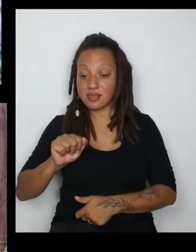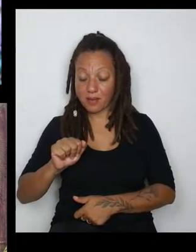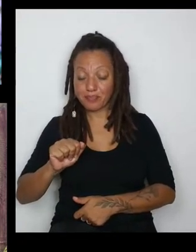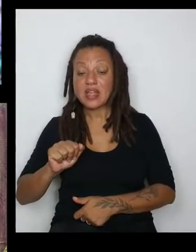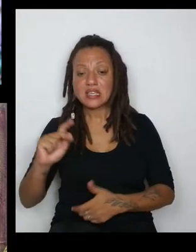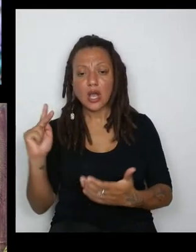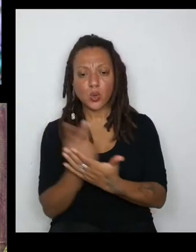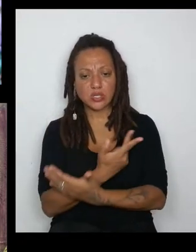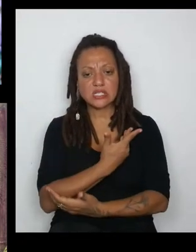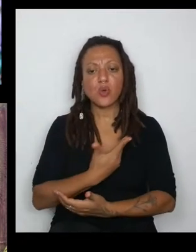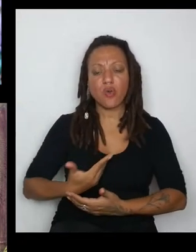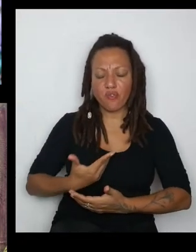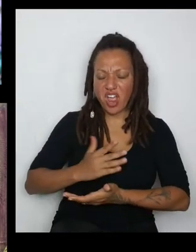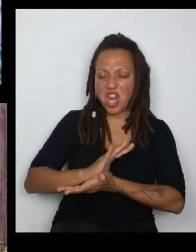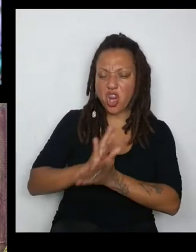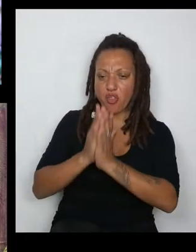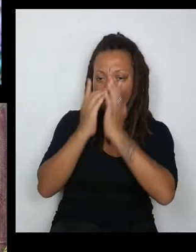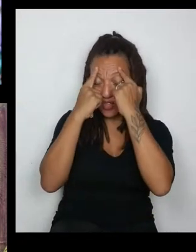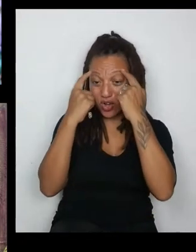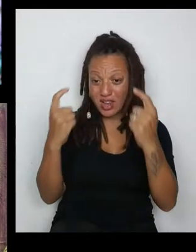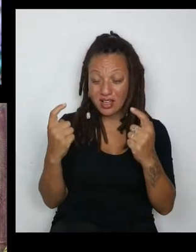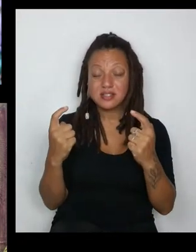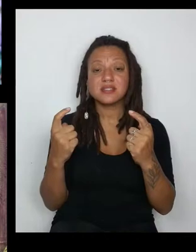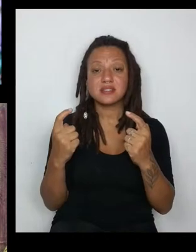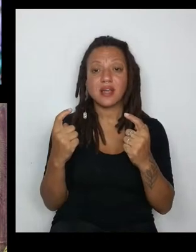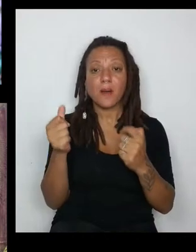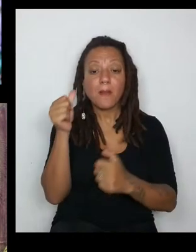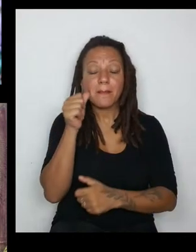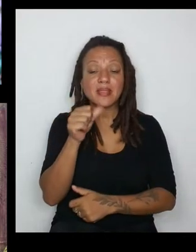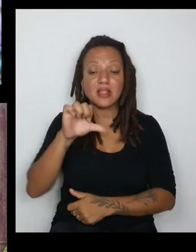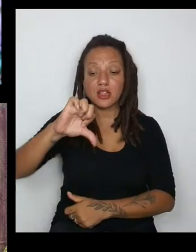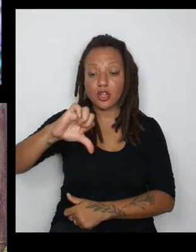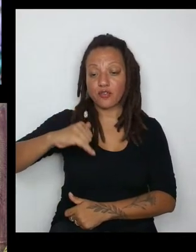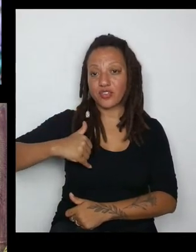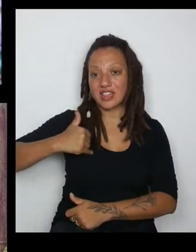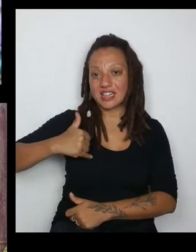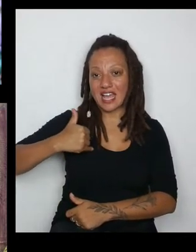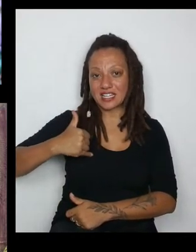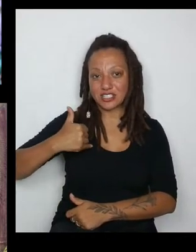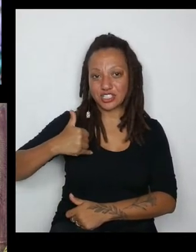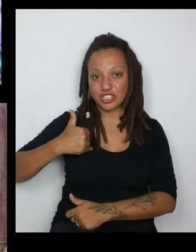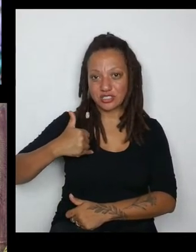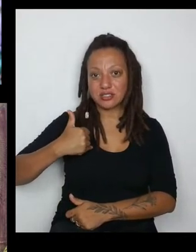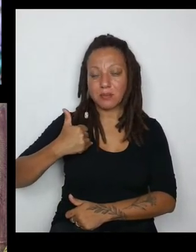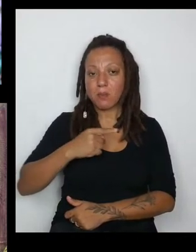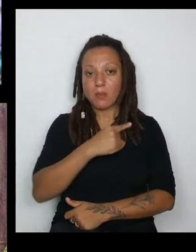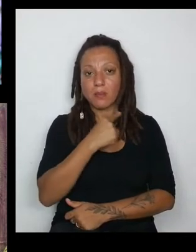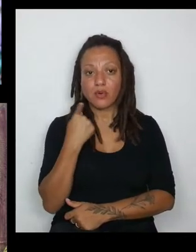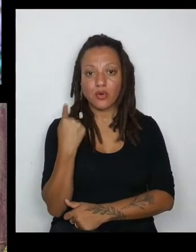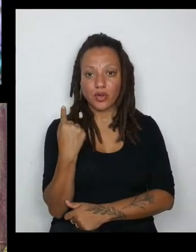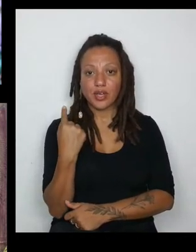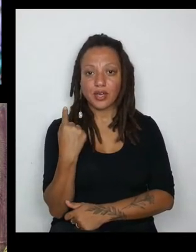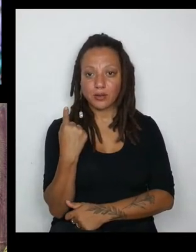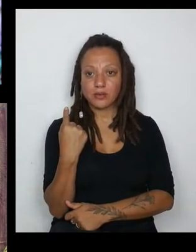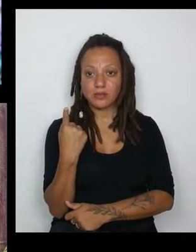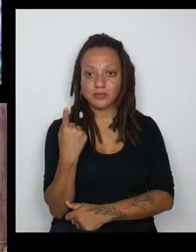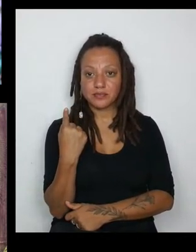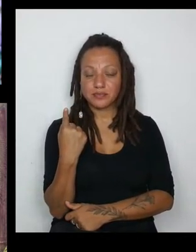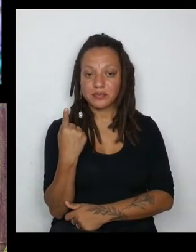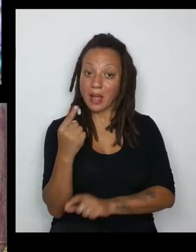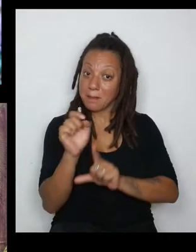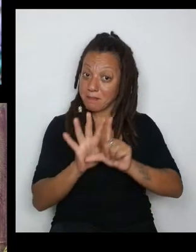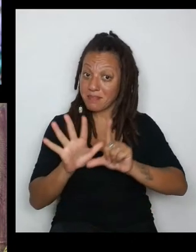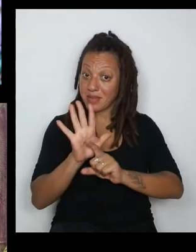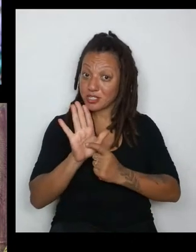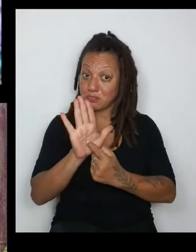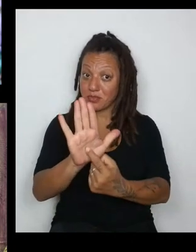on a balcony and you see um this figure over here also an allusion to manet and and to the acrobat in uh the bar